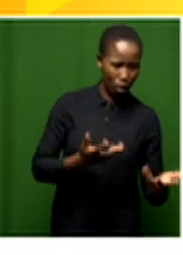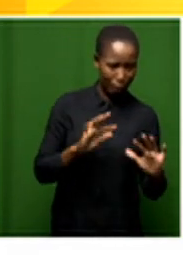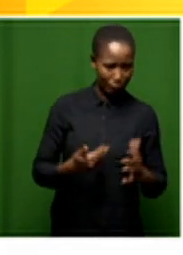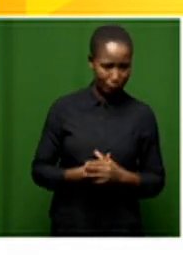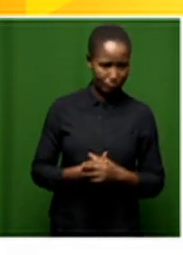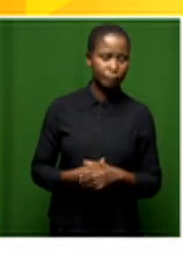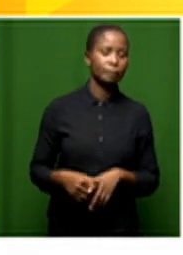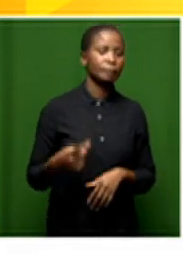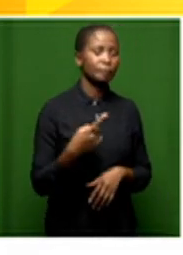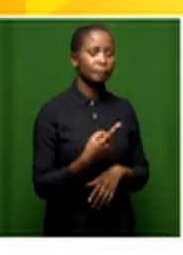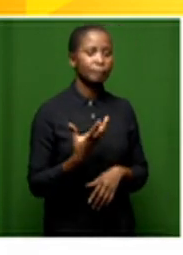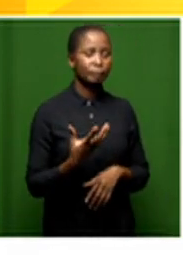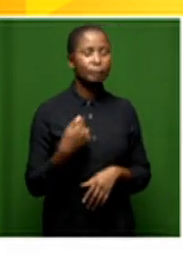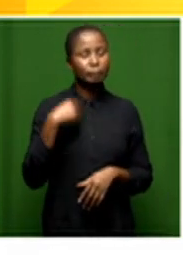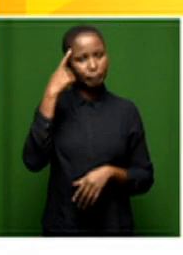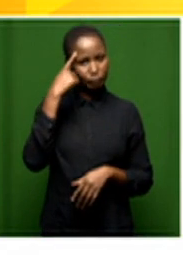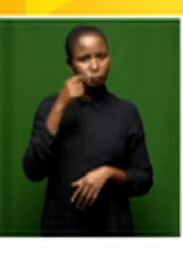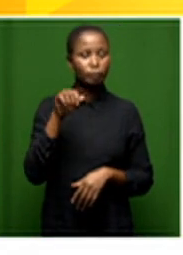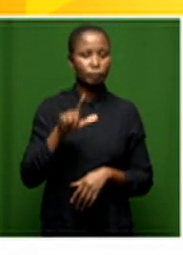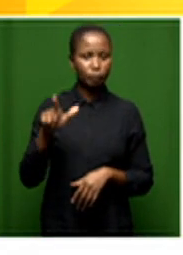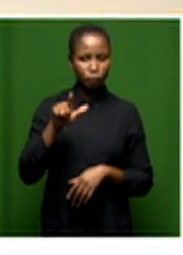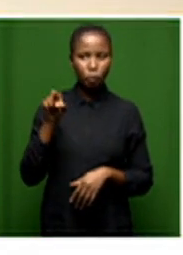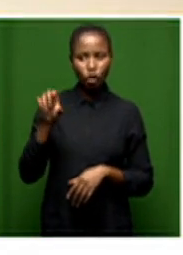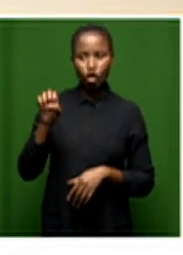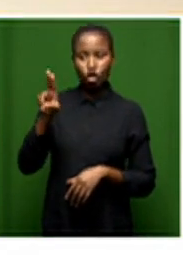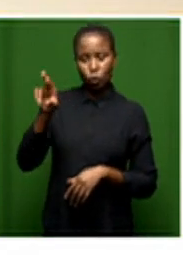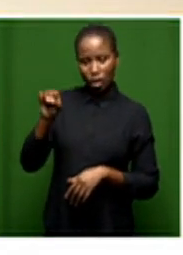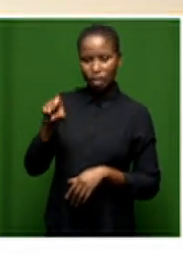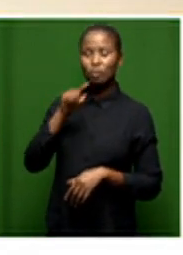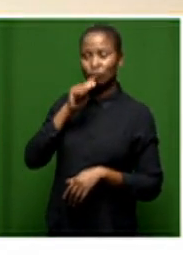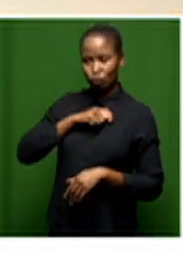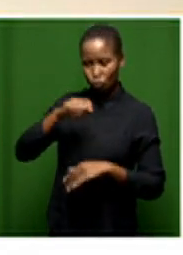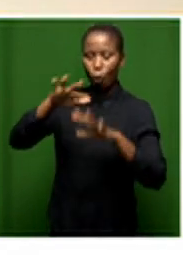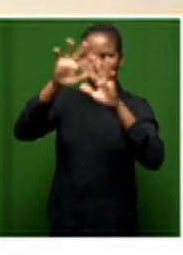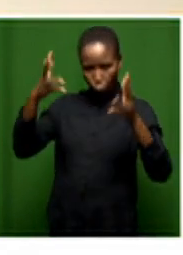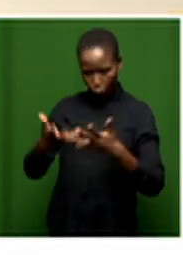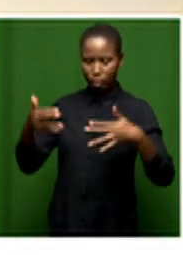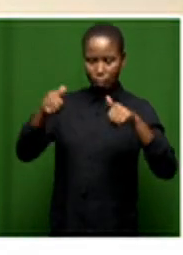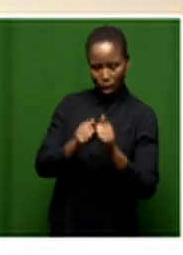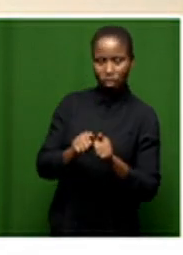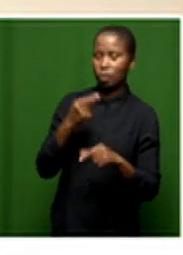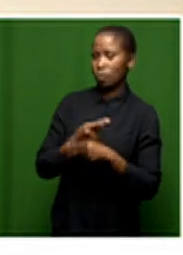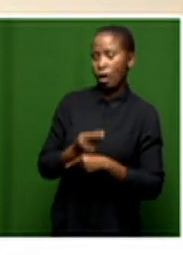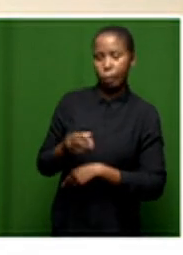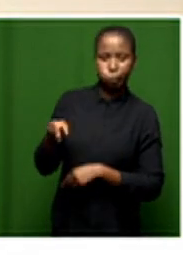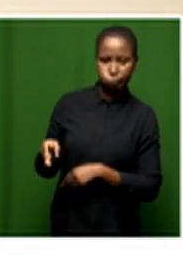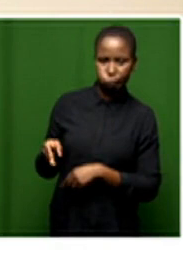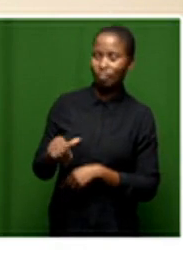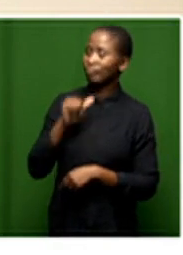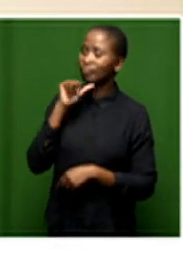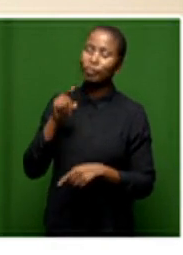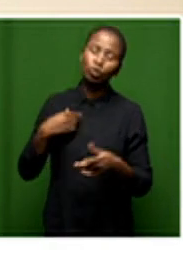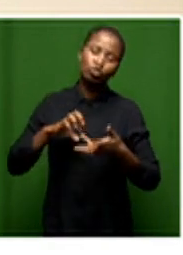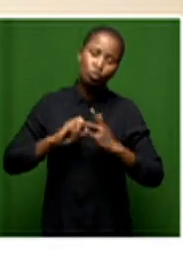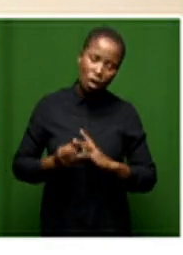So I think, Leanne, the US has been a global partner throughout this pandemic, even as we were trying to deal with the